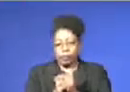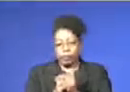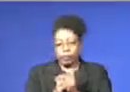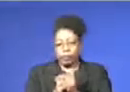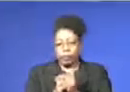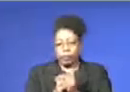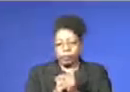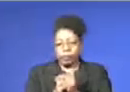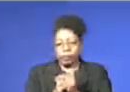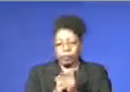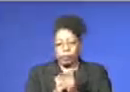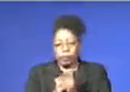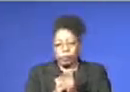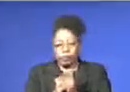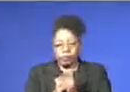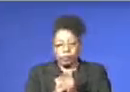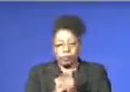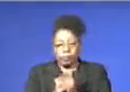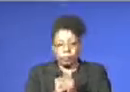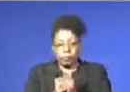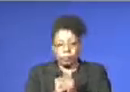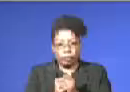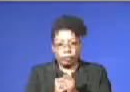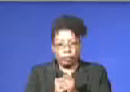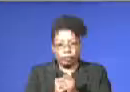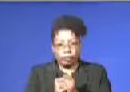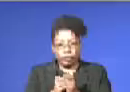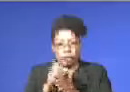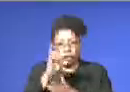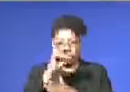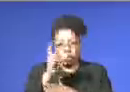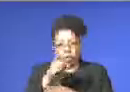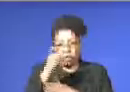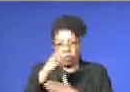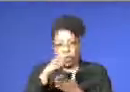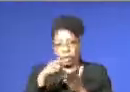Malachi McCoy and guard Janice Shepard. Doris would take this one